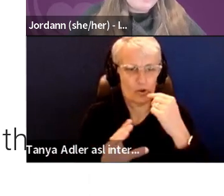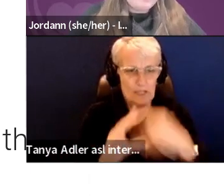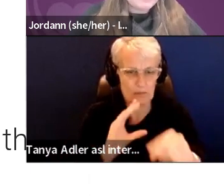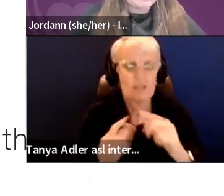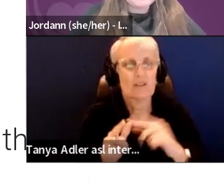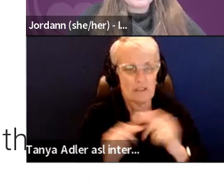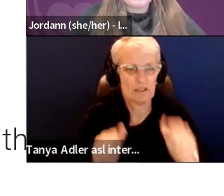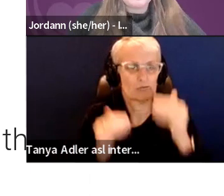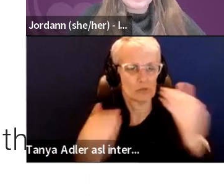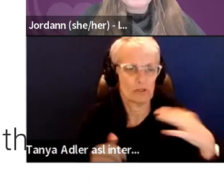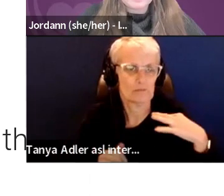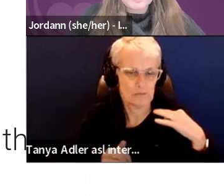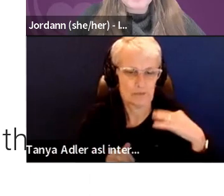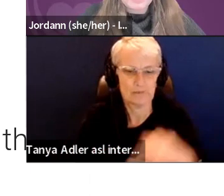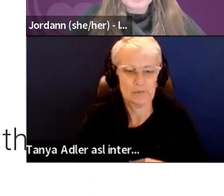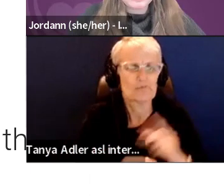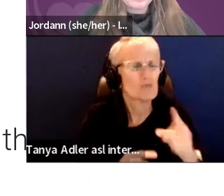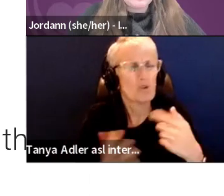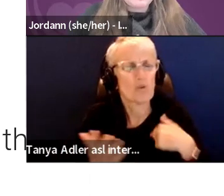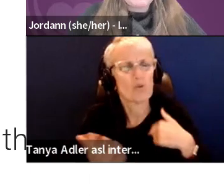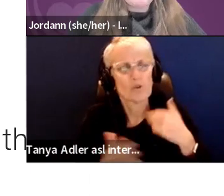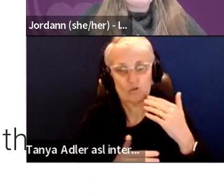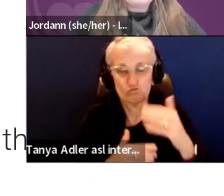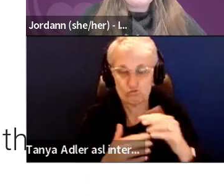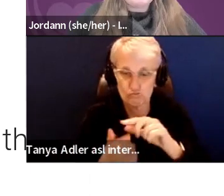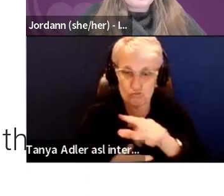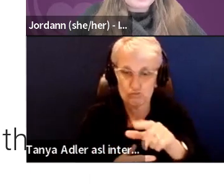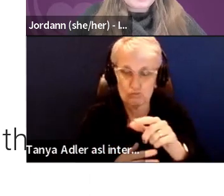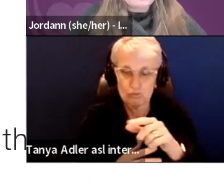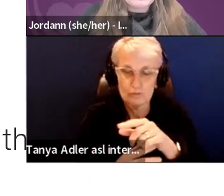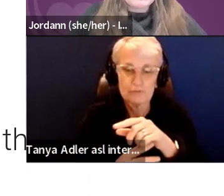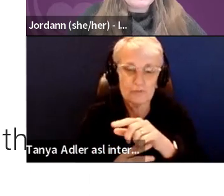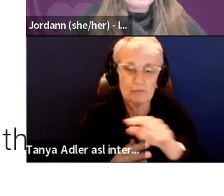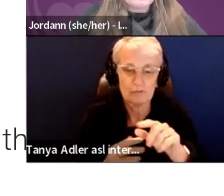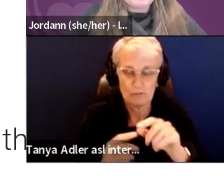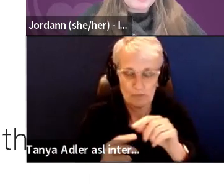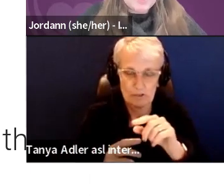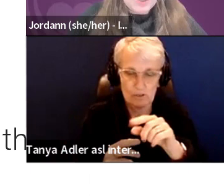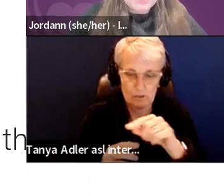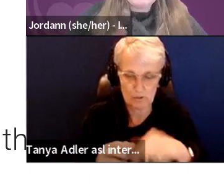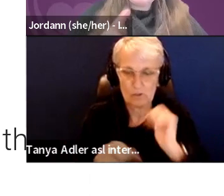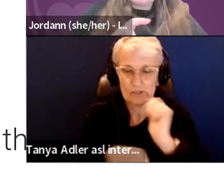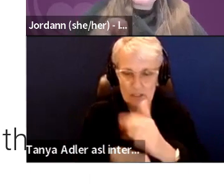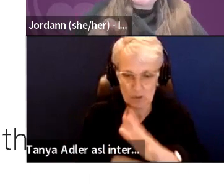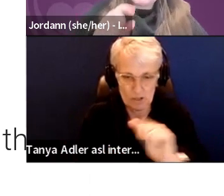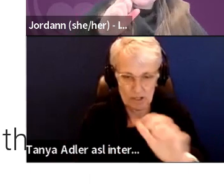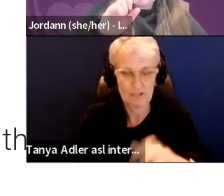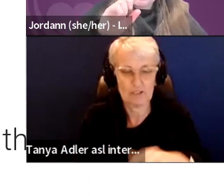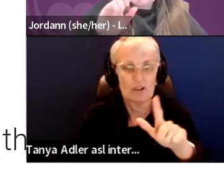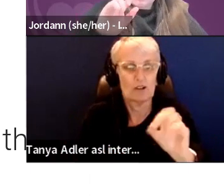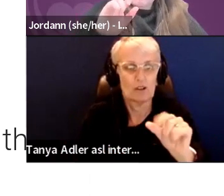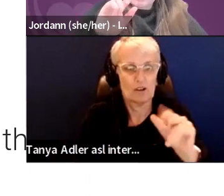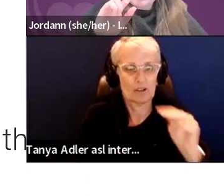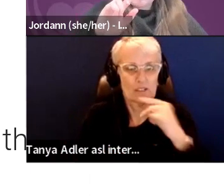to apply. So once you navigate to that page, create your account, you'll be able to log in. Then you'll see a